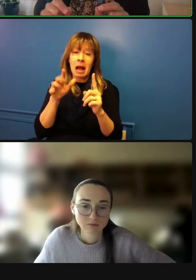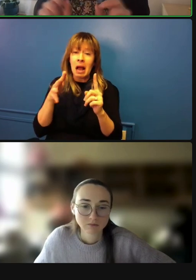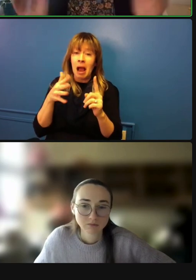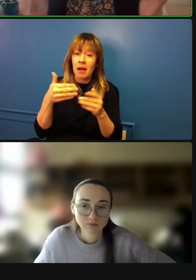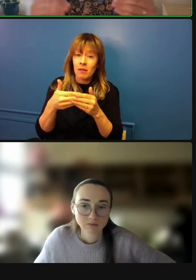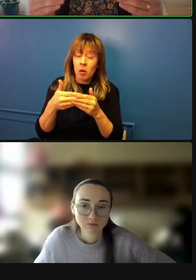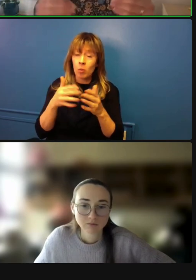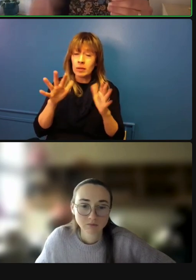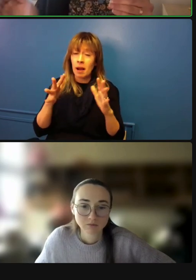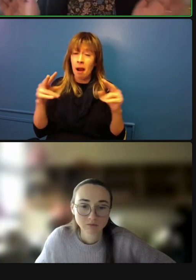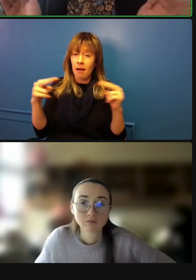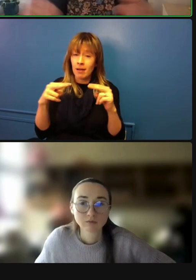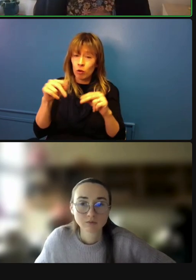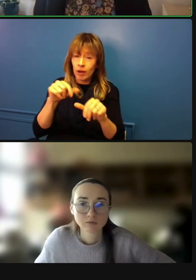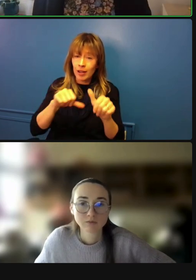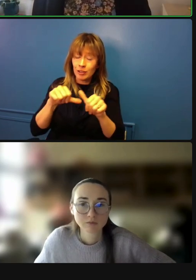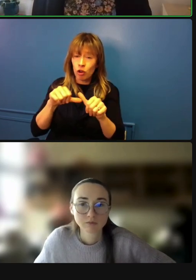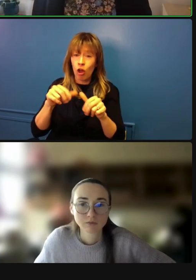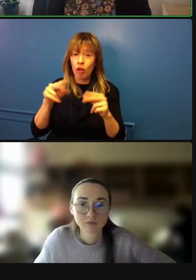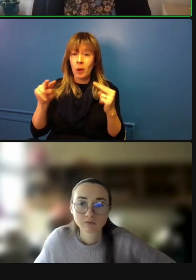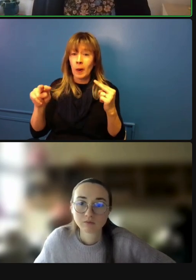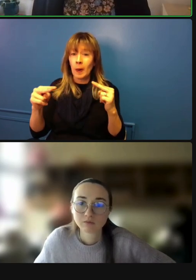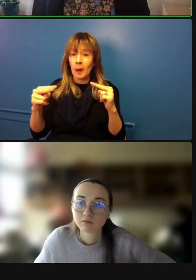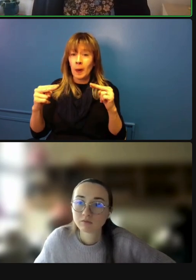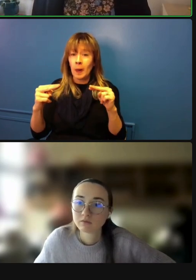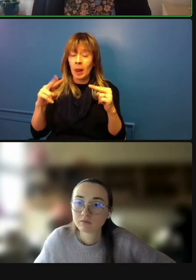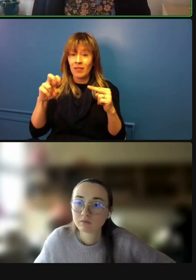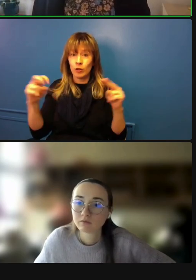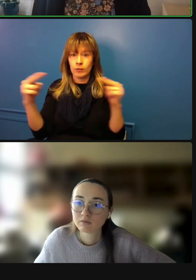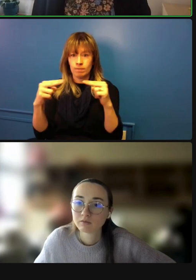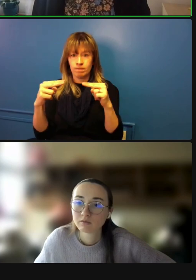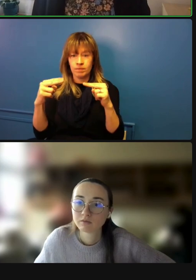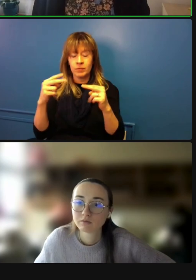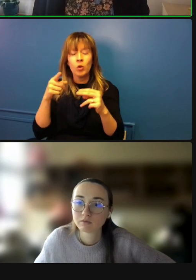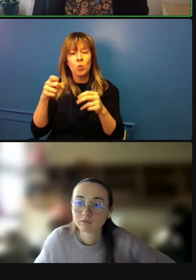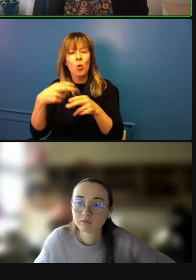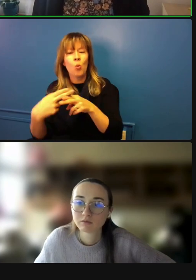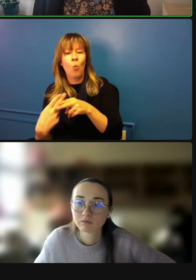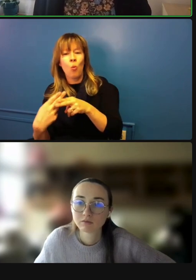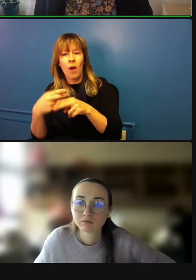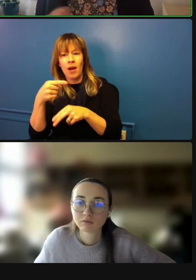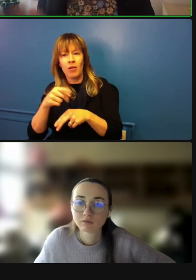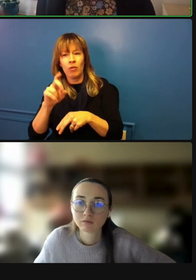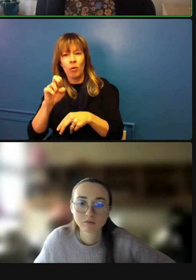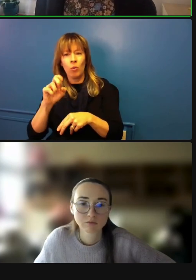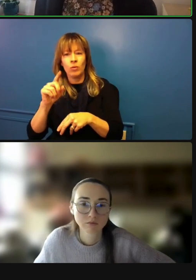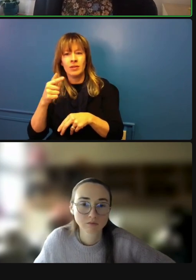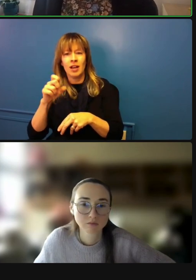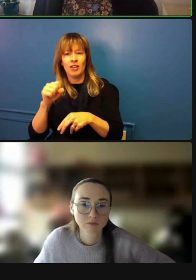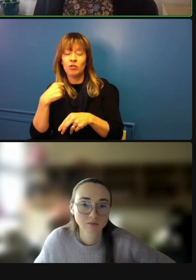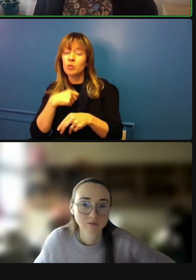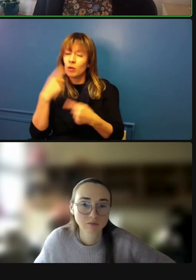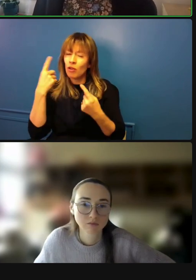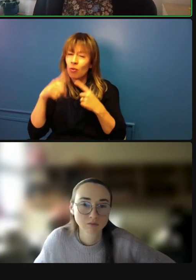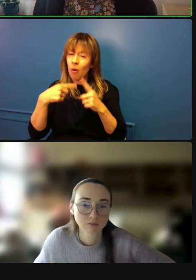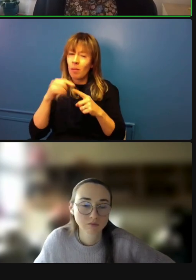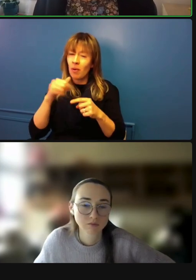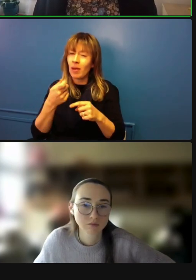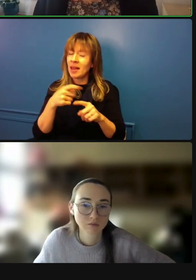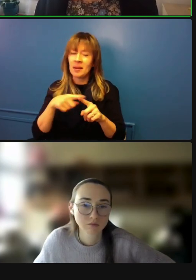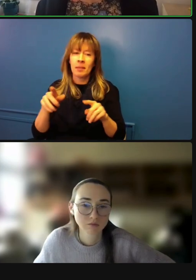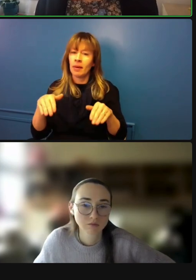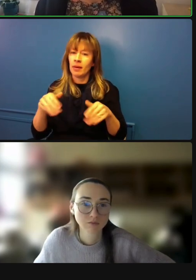each other versus directly looking at each other, you could weight the edges. And we thought about that a little bit, but we haven't tried